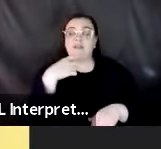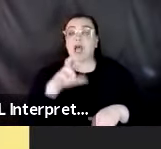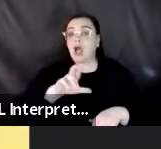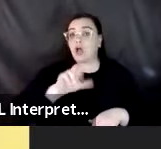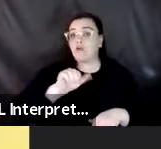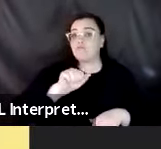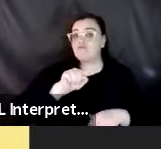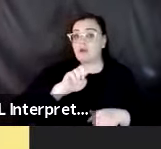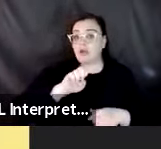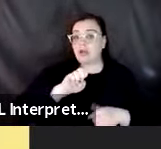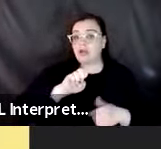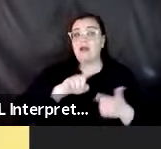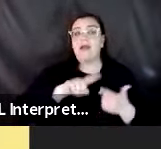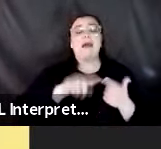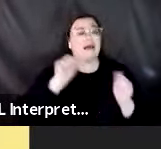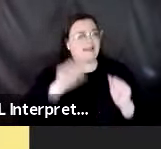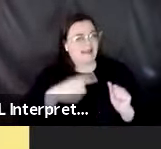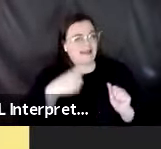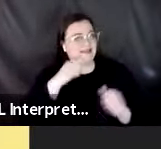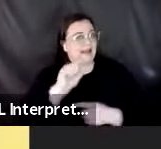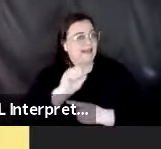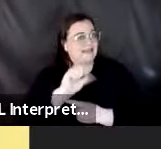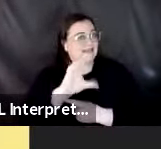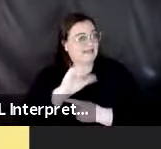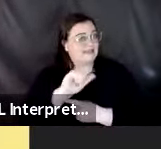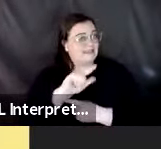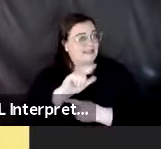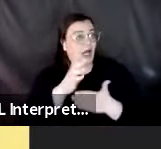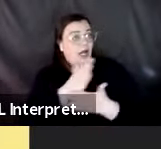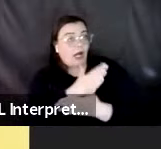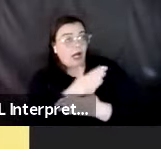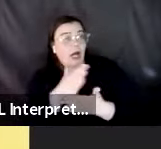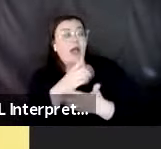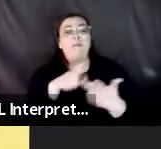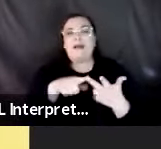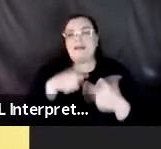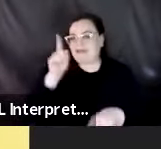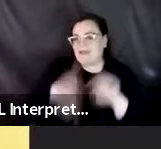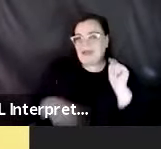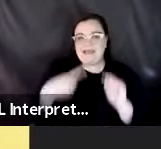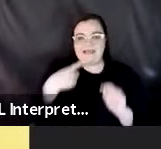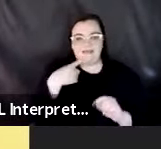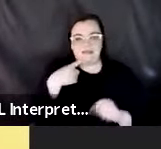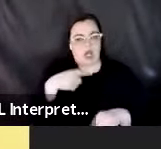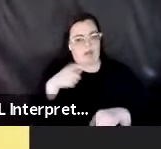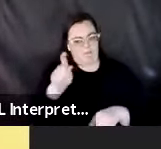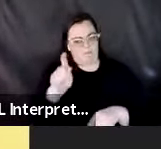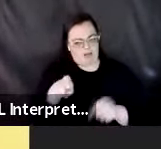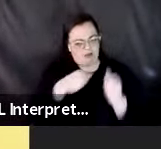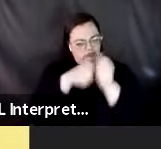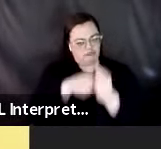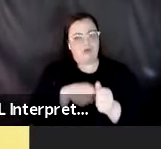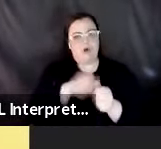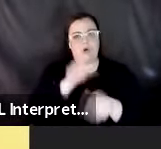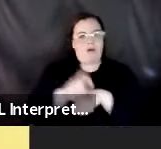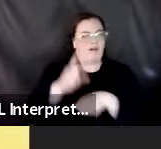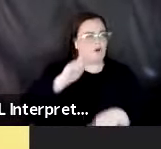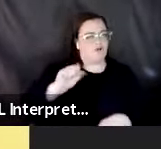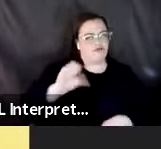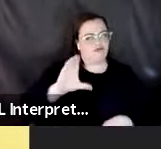cannot say must work for scale. There's always the opportunity to negotiate. Additionally, it should list the